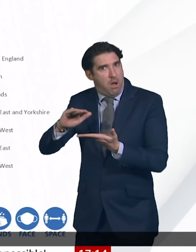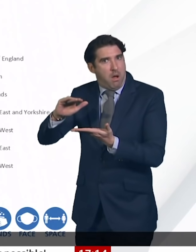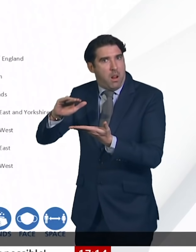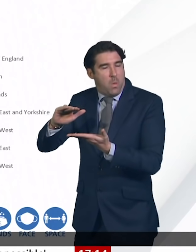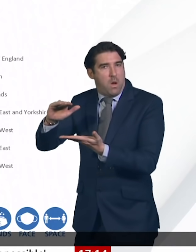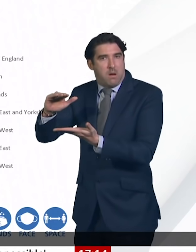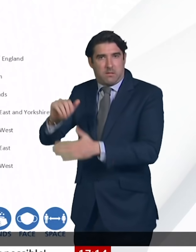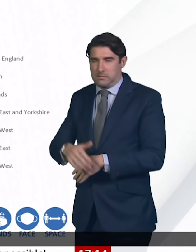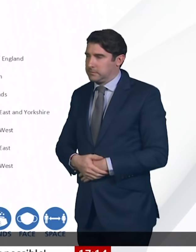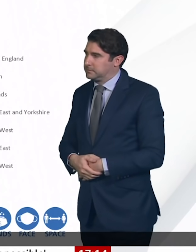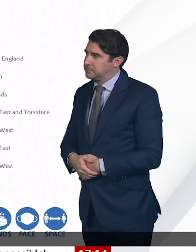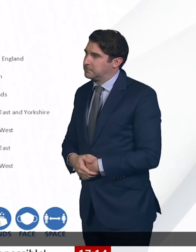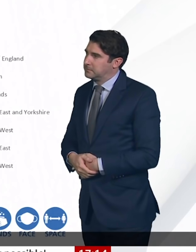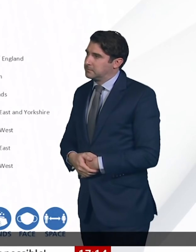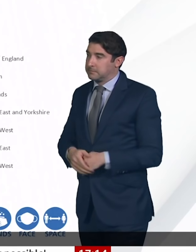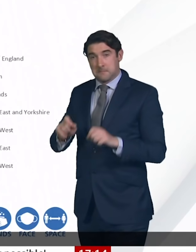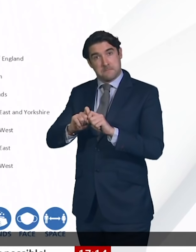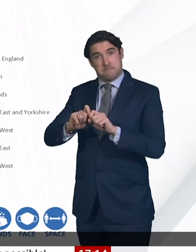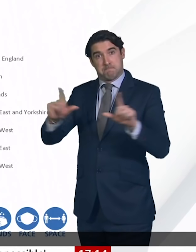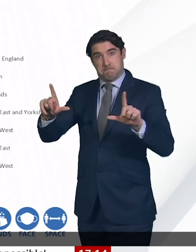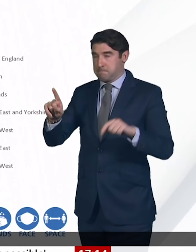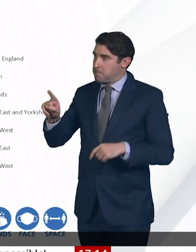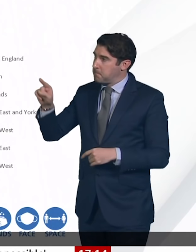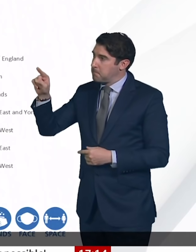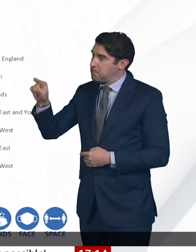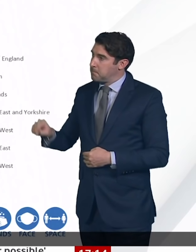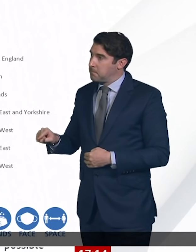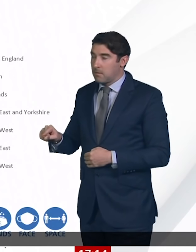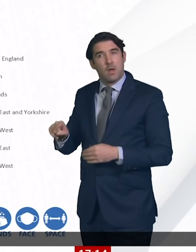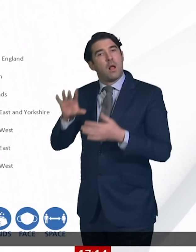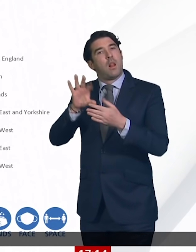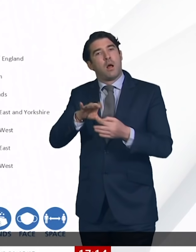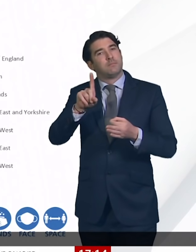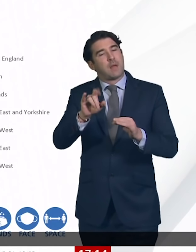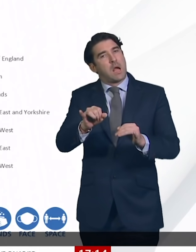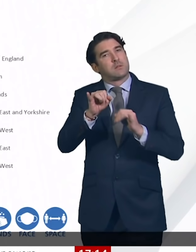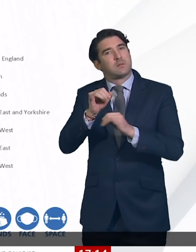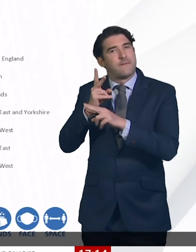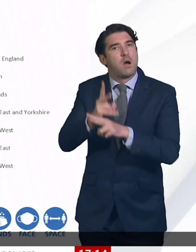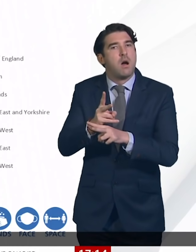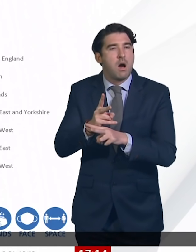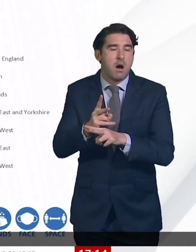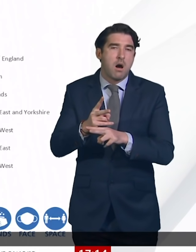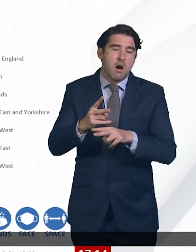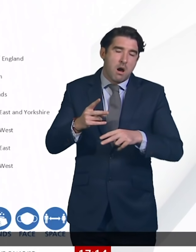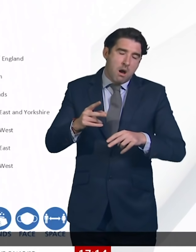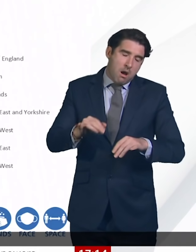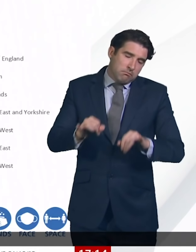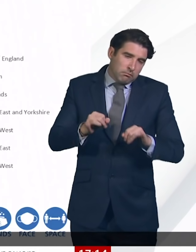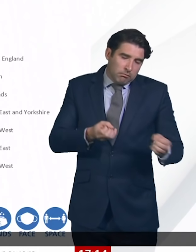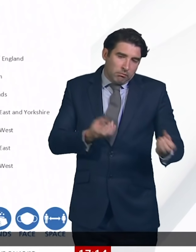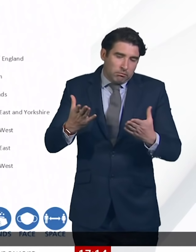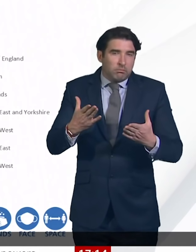The final slide is just to look again at the intensive care rates, and people who enter intensive care are